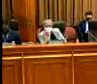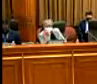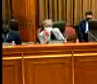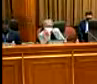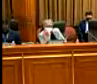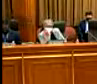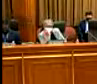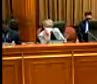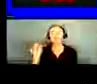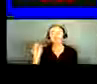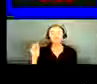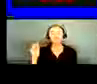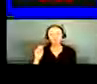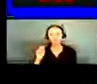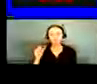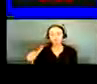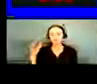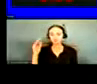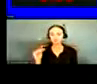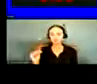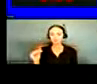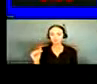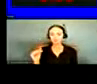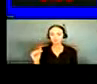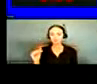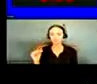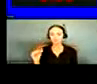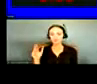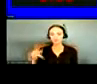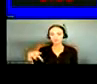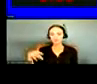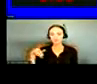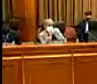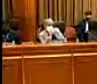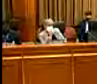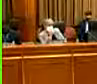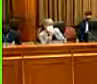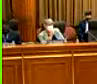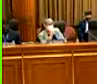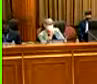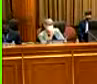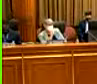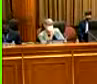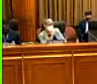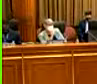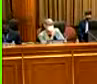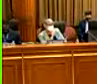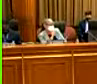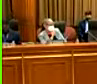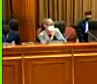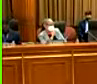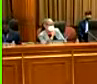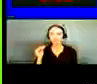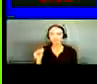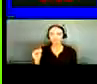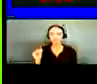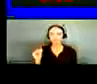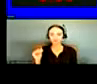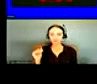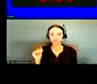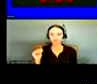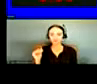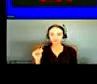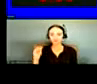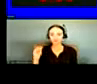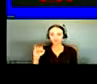Yes. Councilmember Nadeau votes yes. Councilmember Pinto. Yes. Councilmember Pinto votes yes. Councilmember